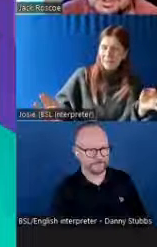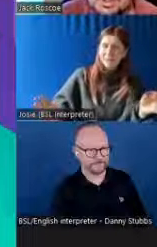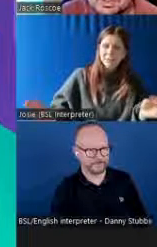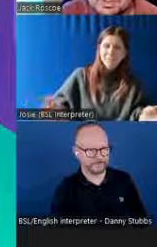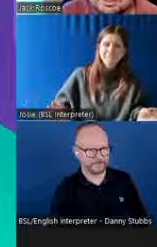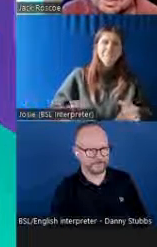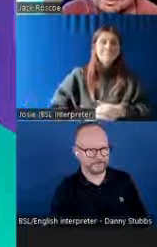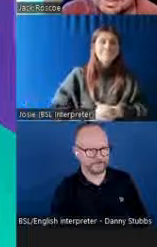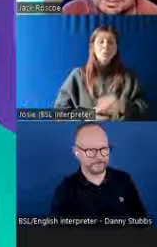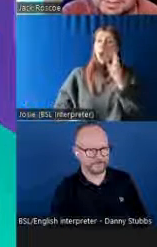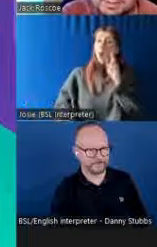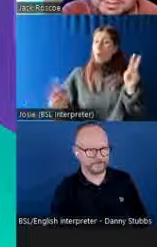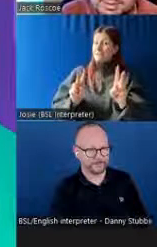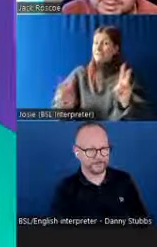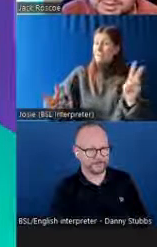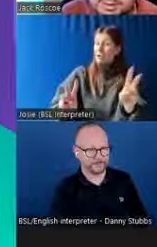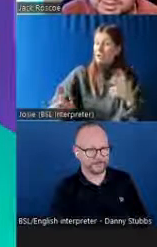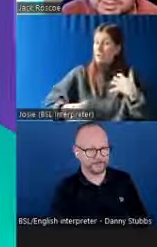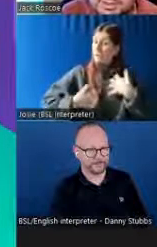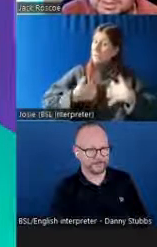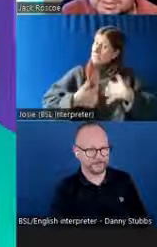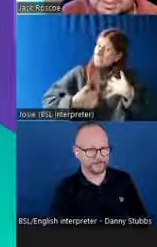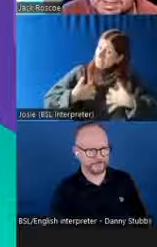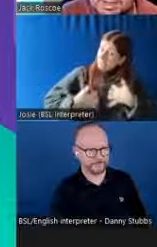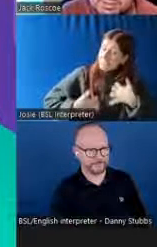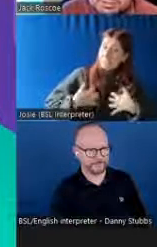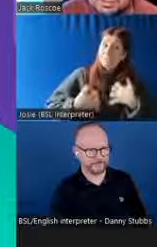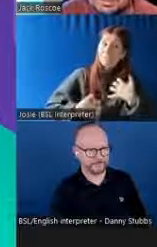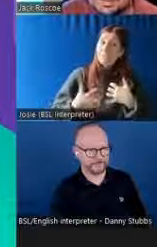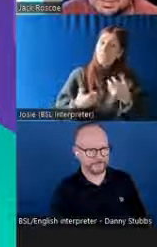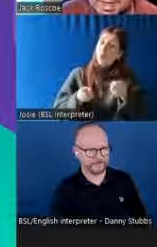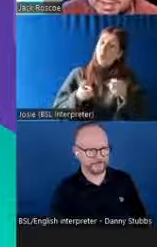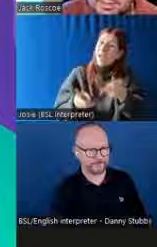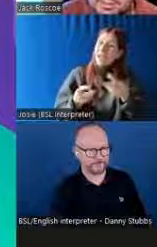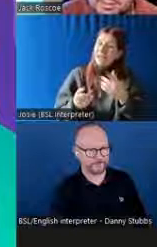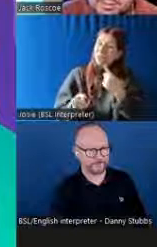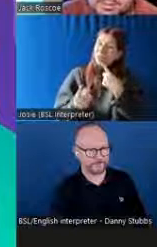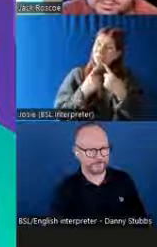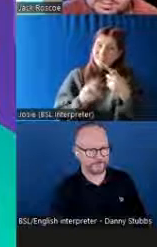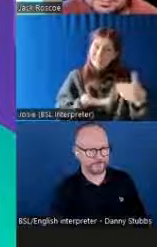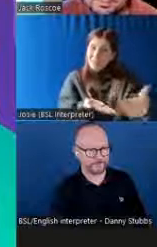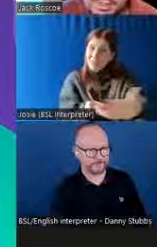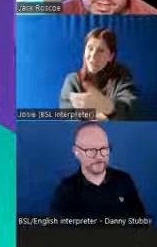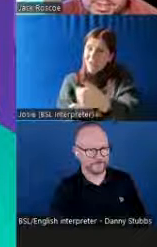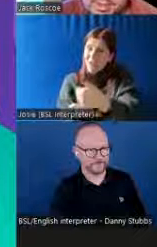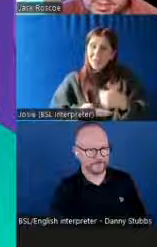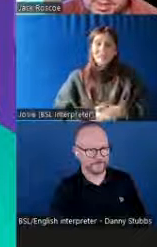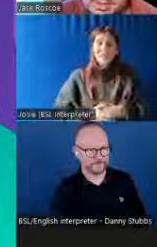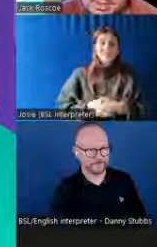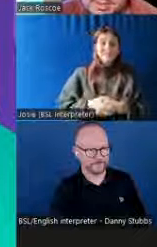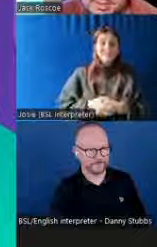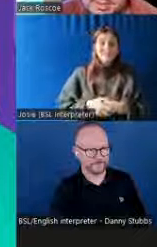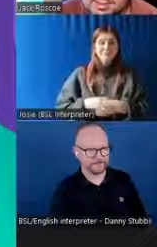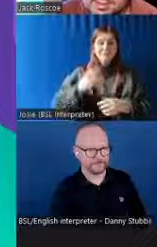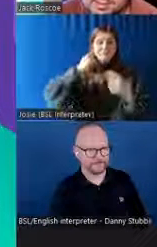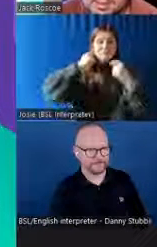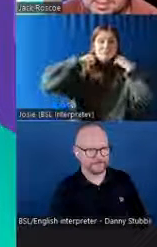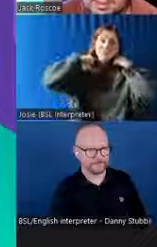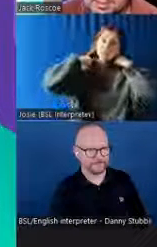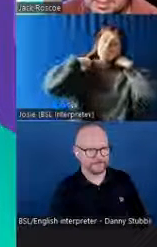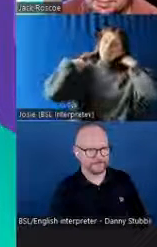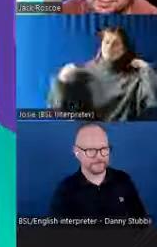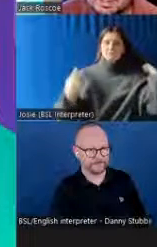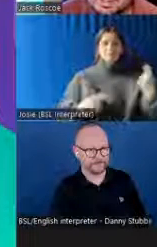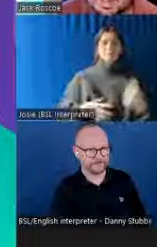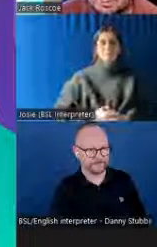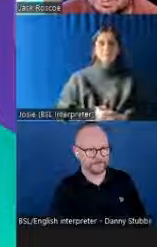Observations are an interesting form of data collection, which doesn't have to involve gathering any surveys at all. It's an exercise that works